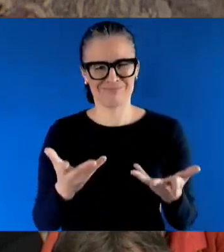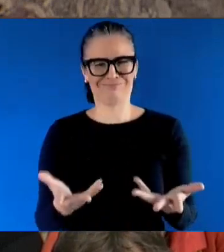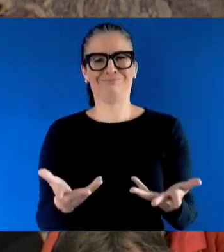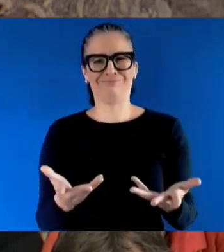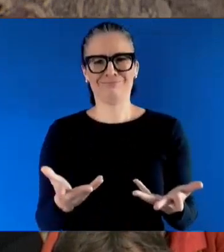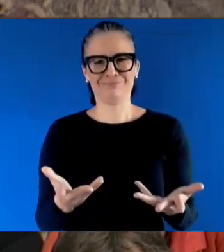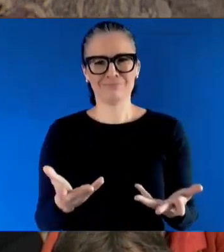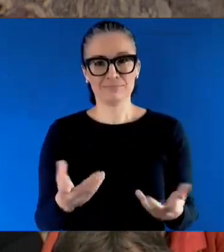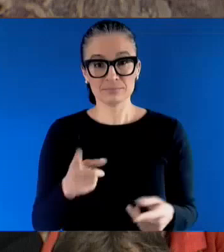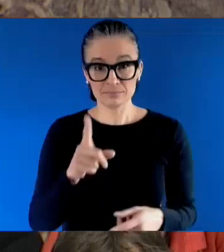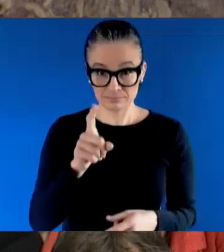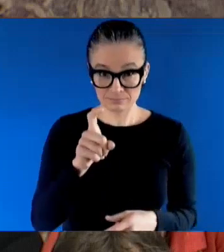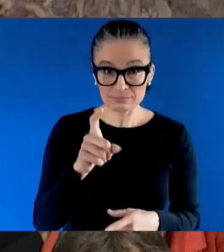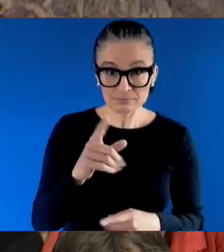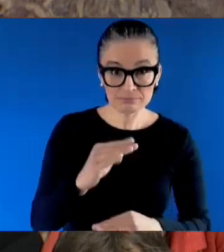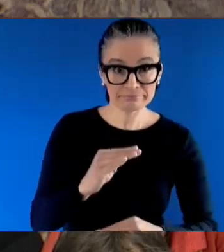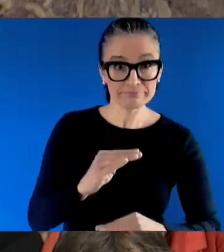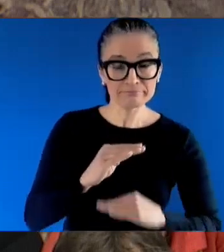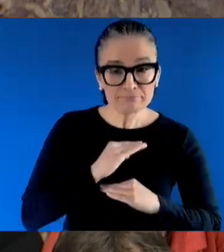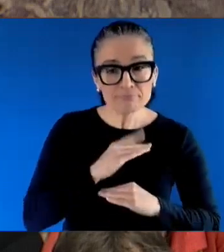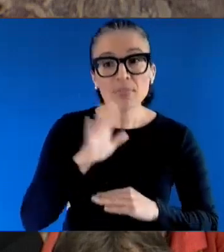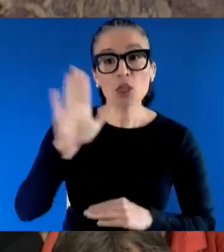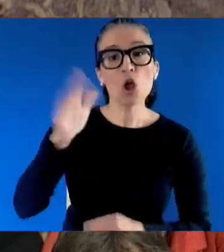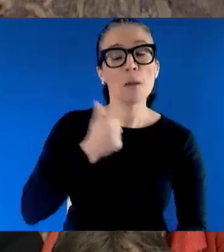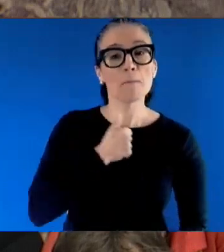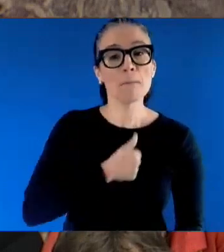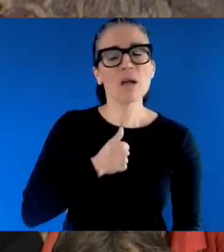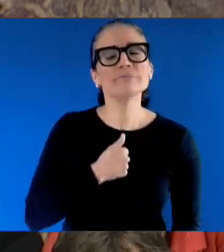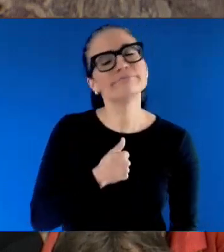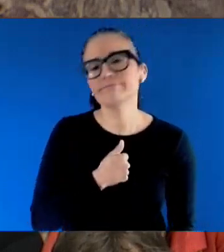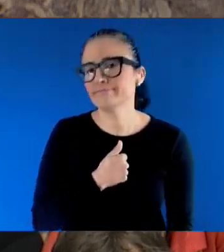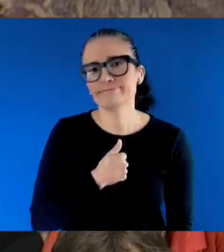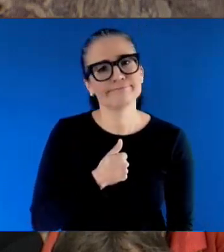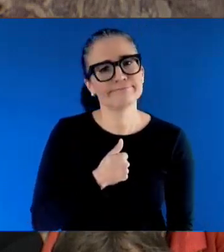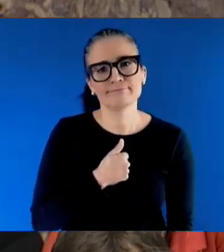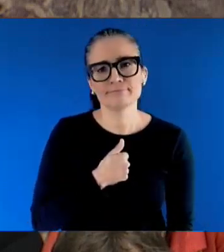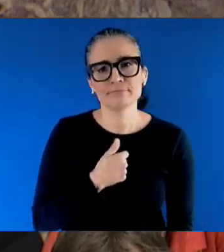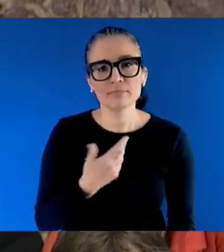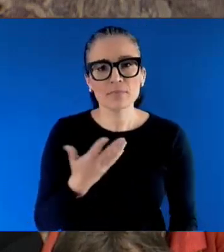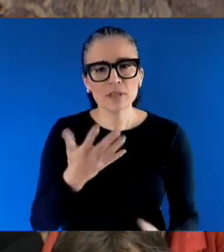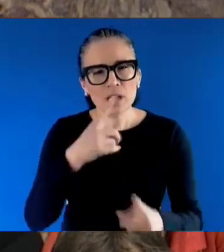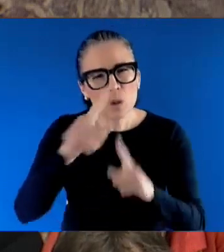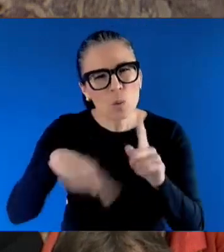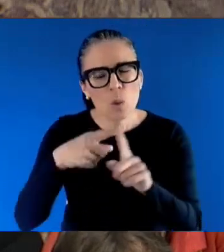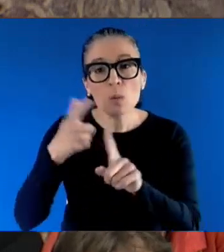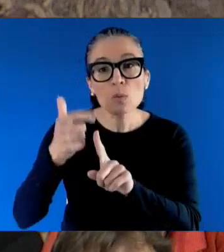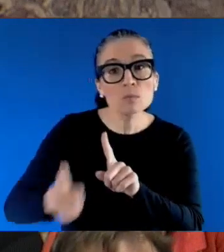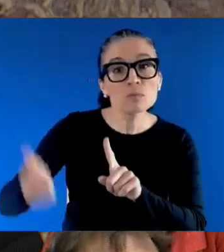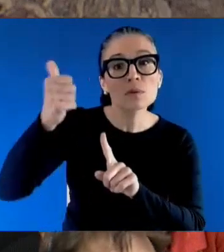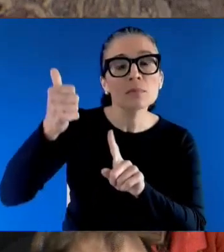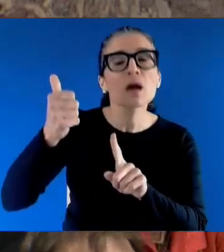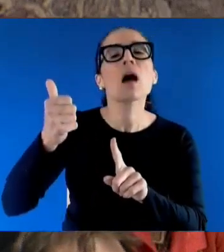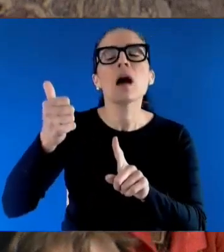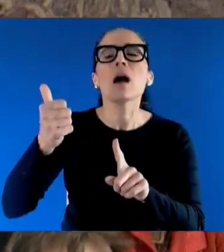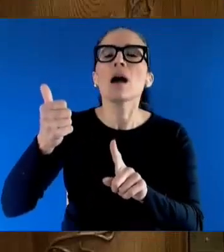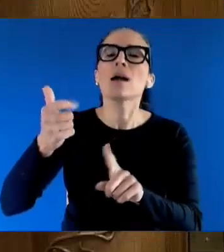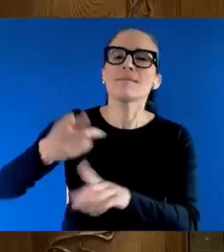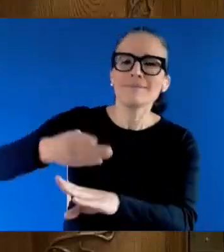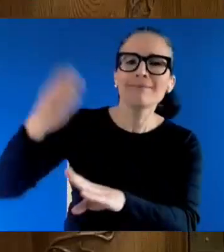from this incompetent minister. Mr. Speaker, when will the Premier finally act and fire this minister?